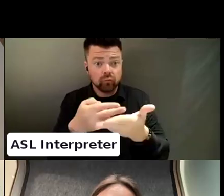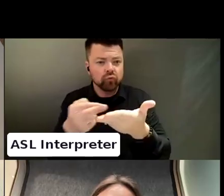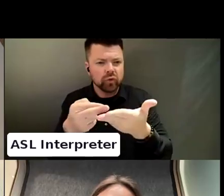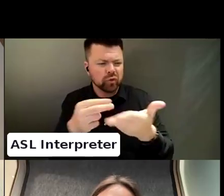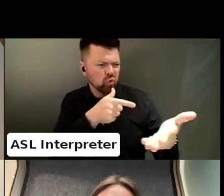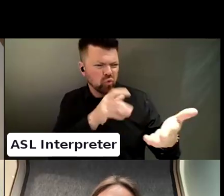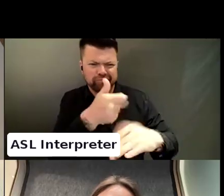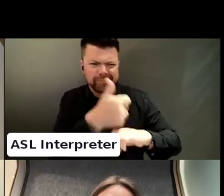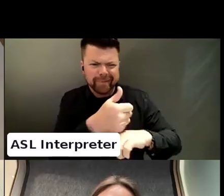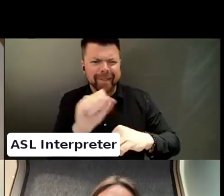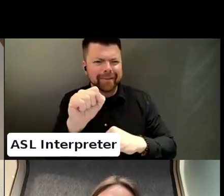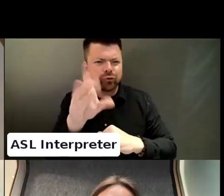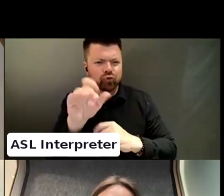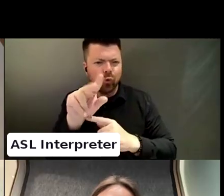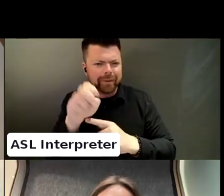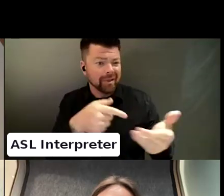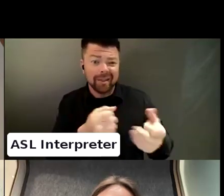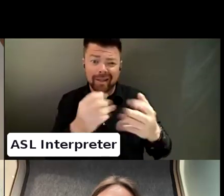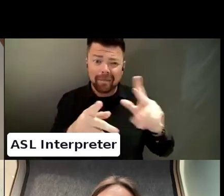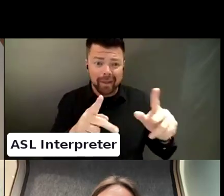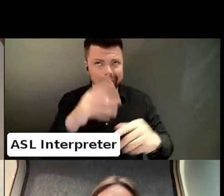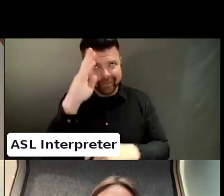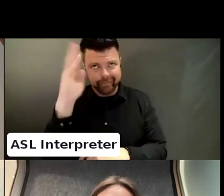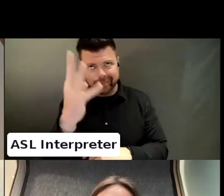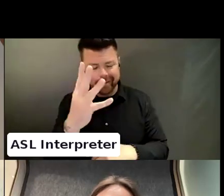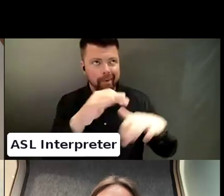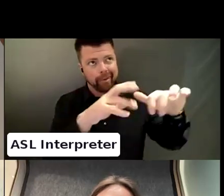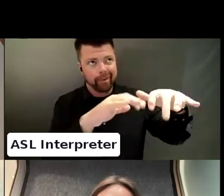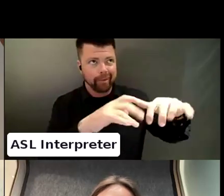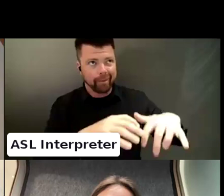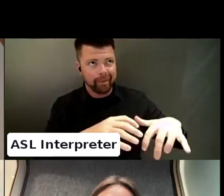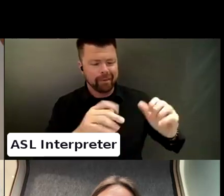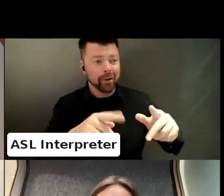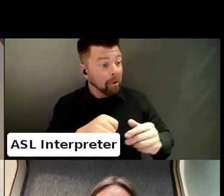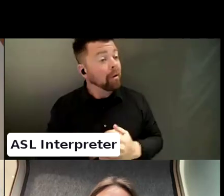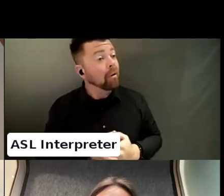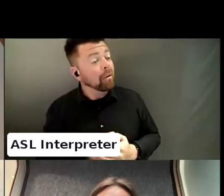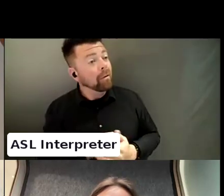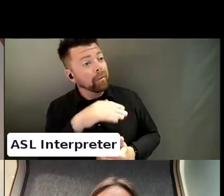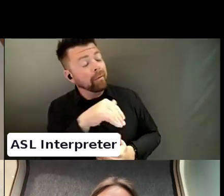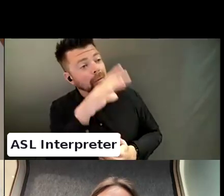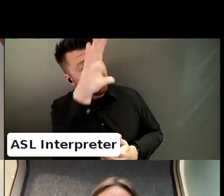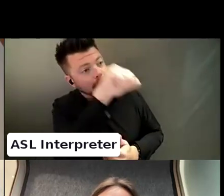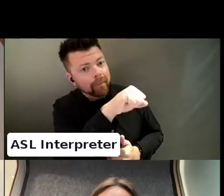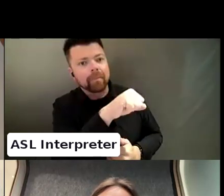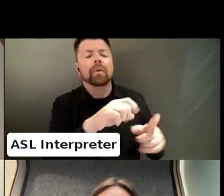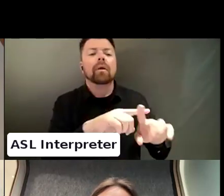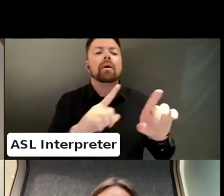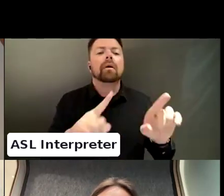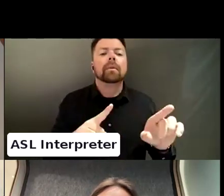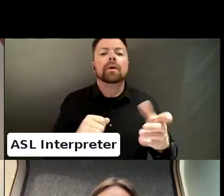of information that they have made up in their mind and they will talk about it, but do